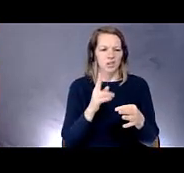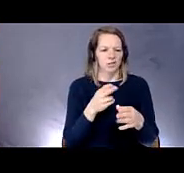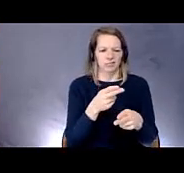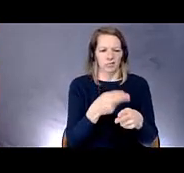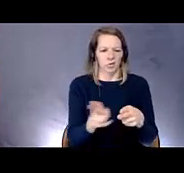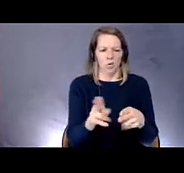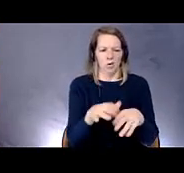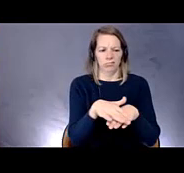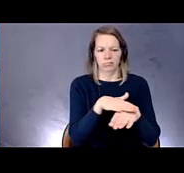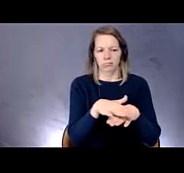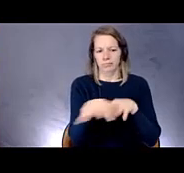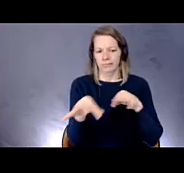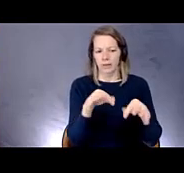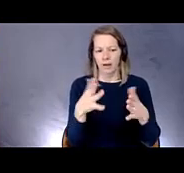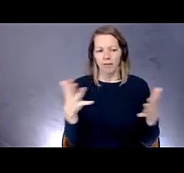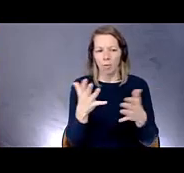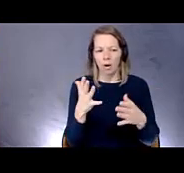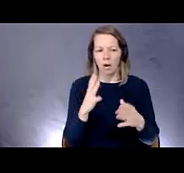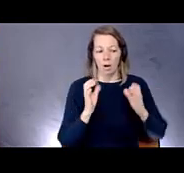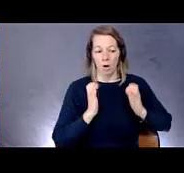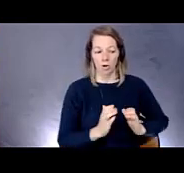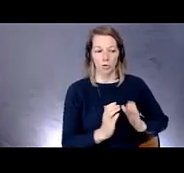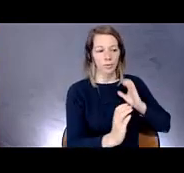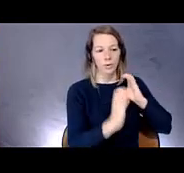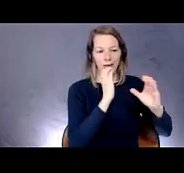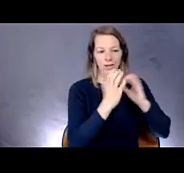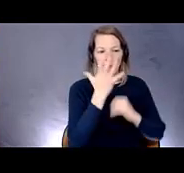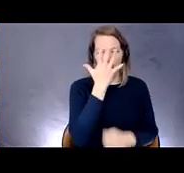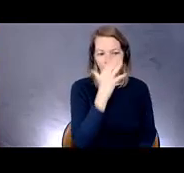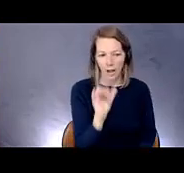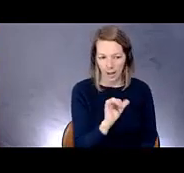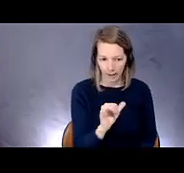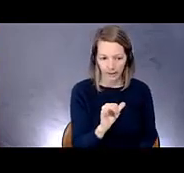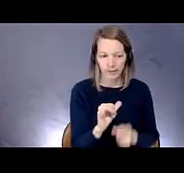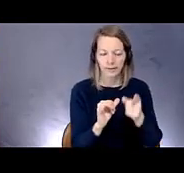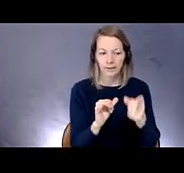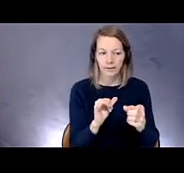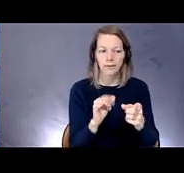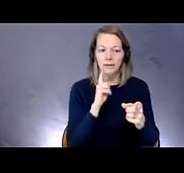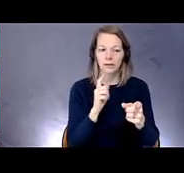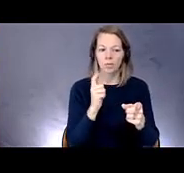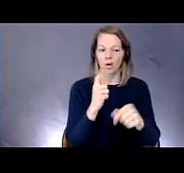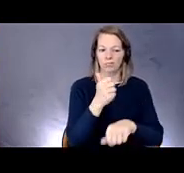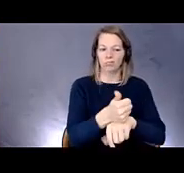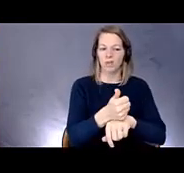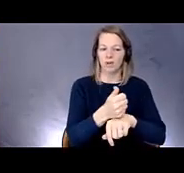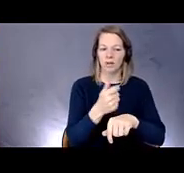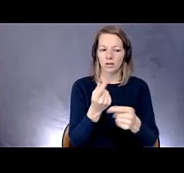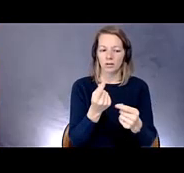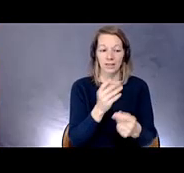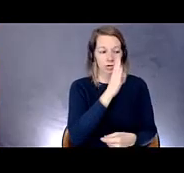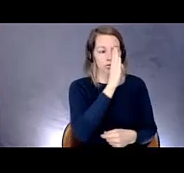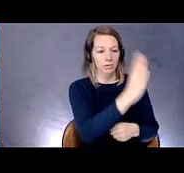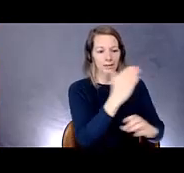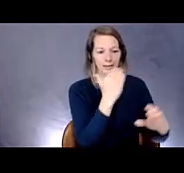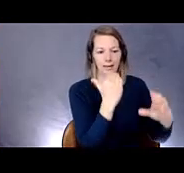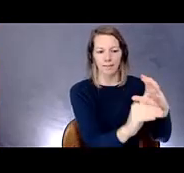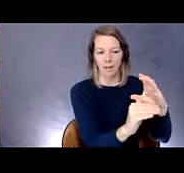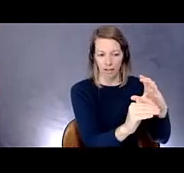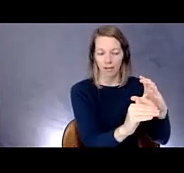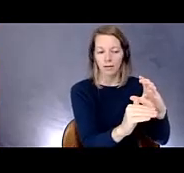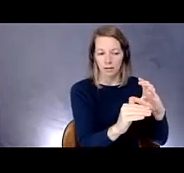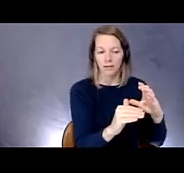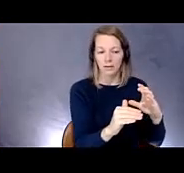what our customer communications will look like. Specifically, one of the major resources that we'll have in place is direct emails that will go